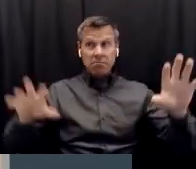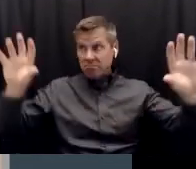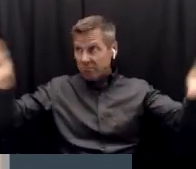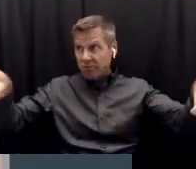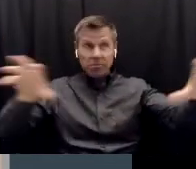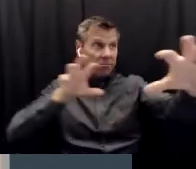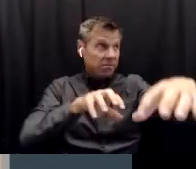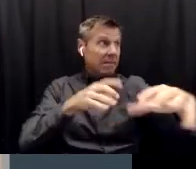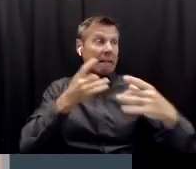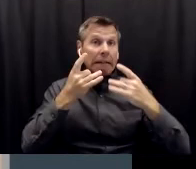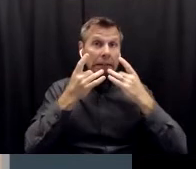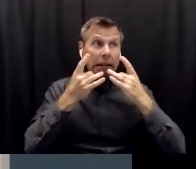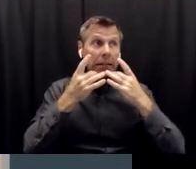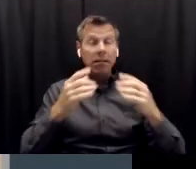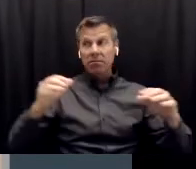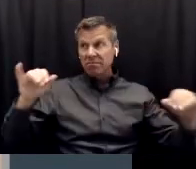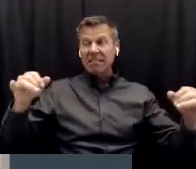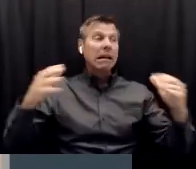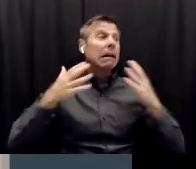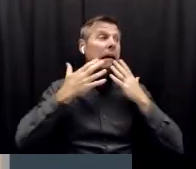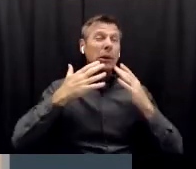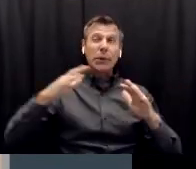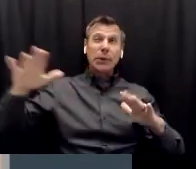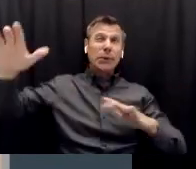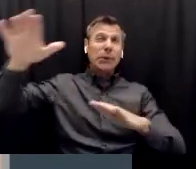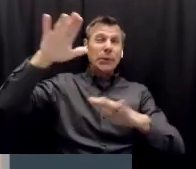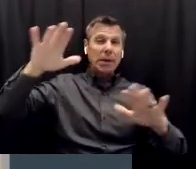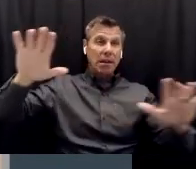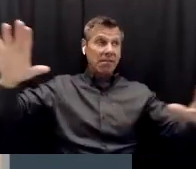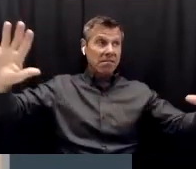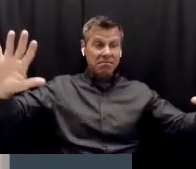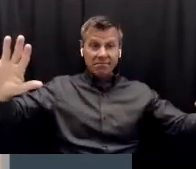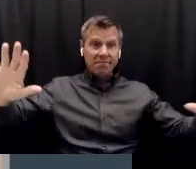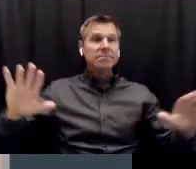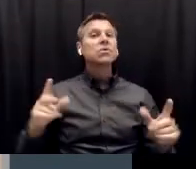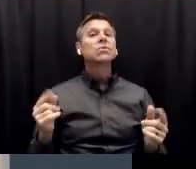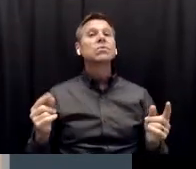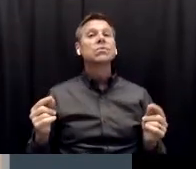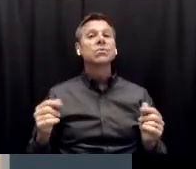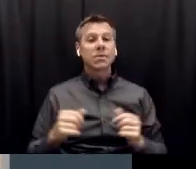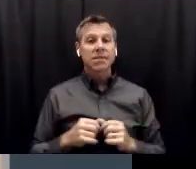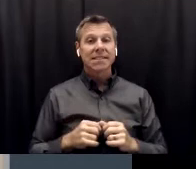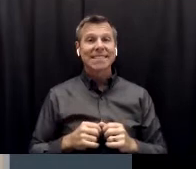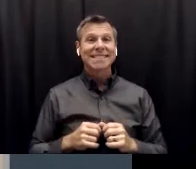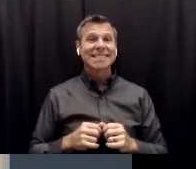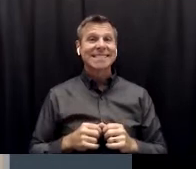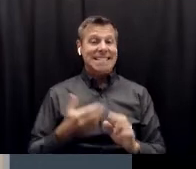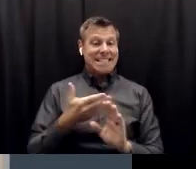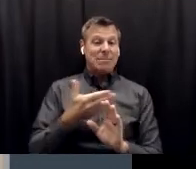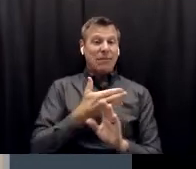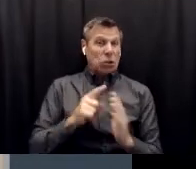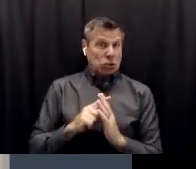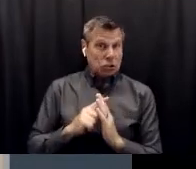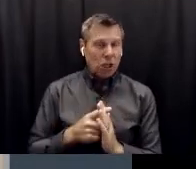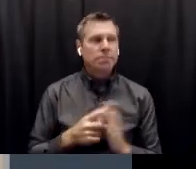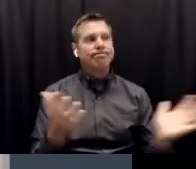And if you do have to change your flight plan, again, that pre-flight crew briefing is particularly important. Make